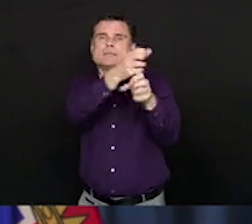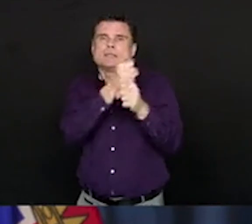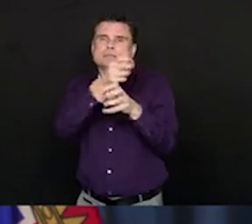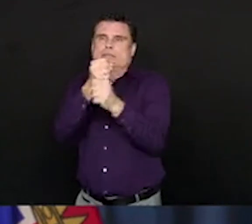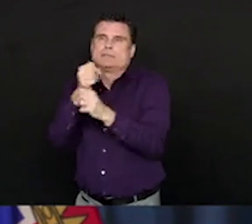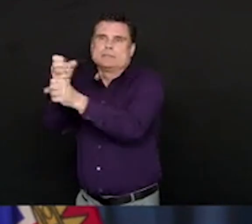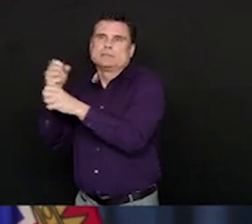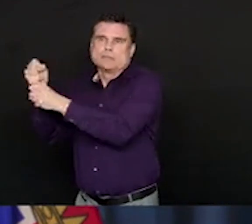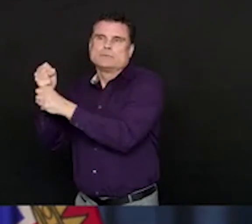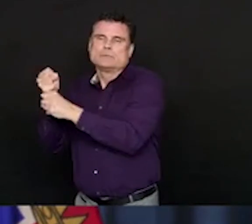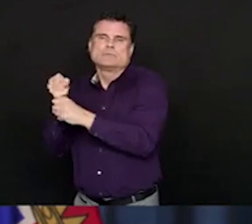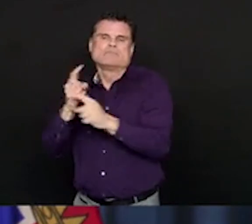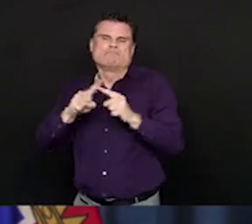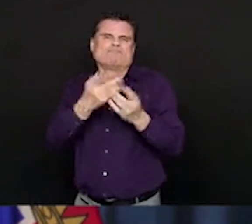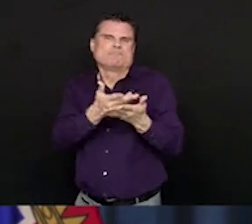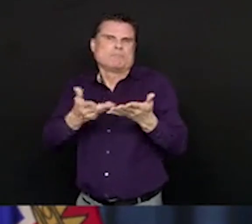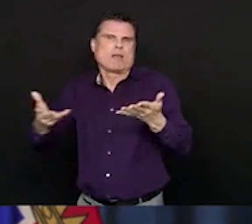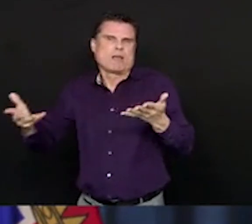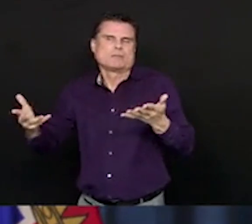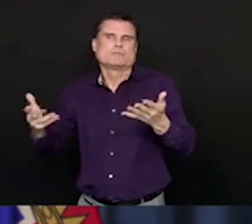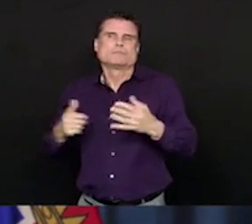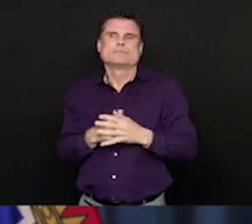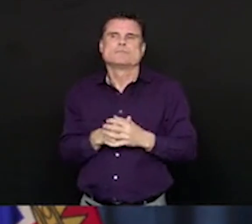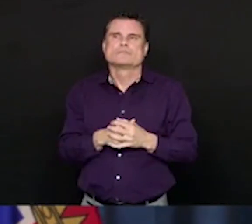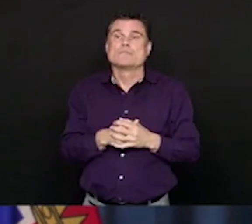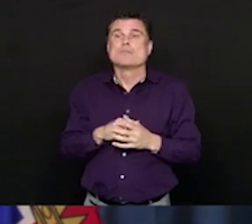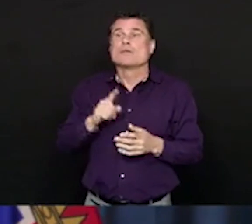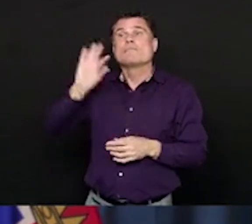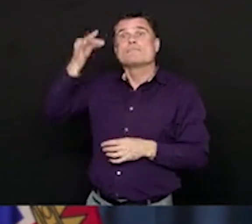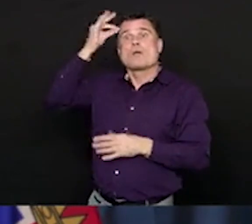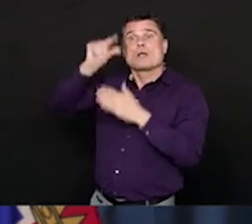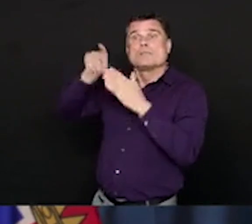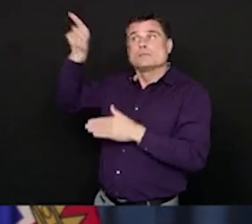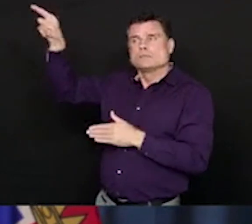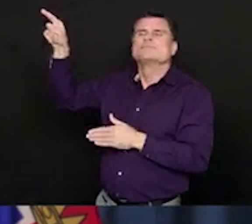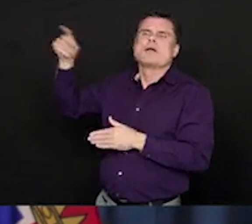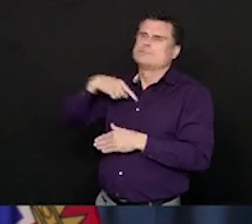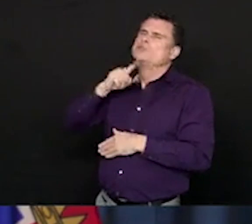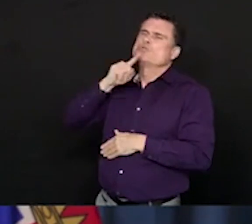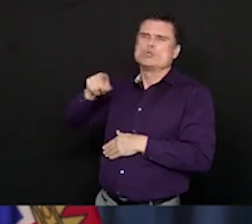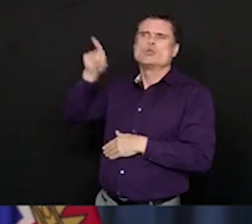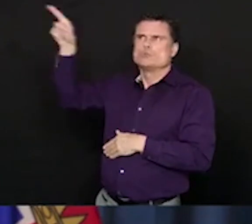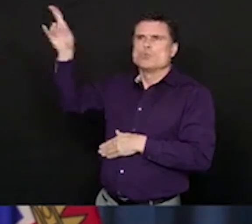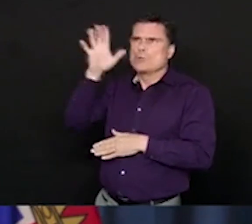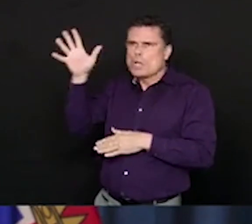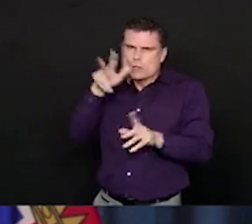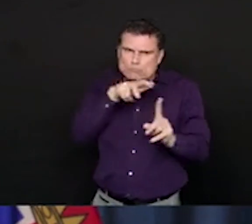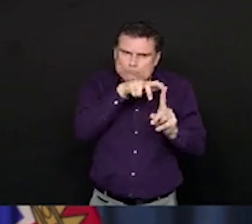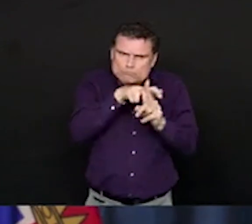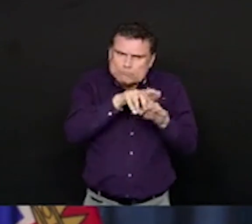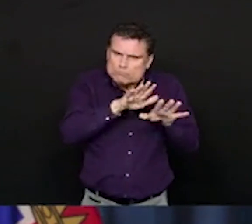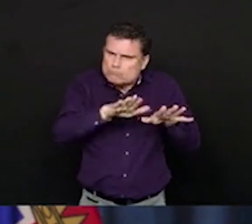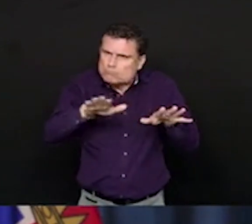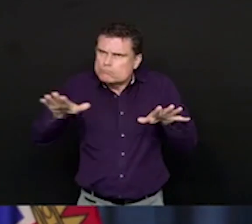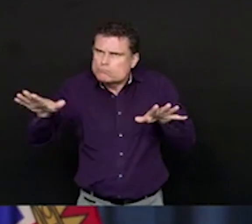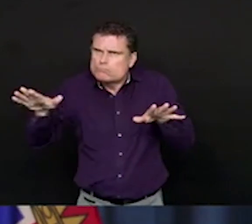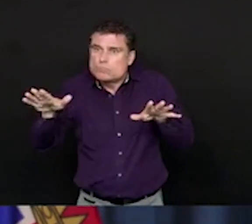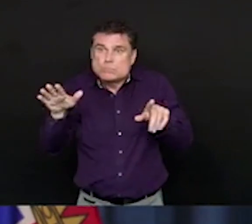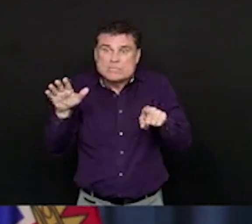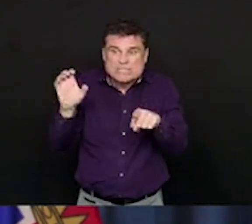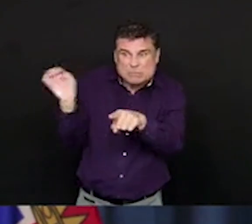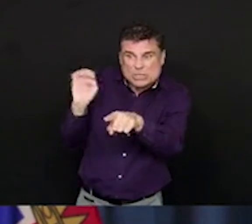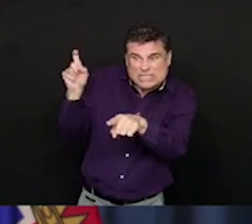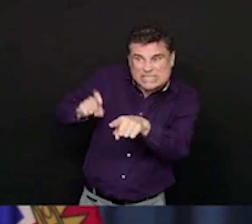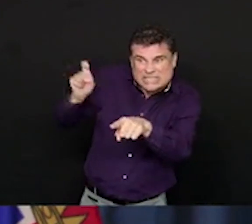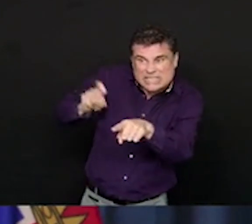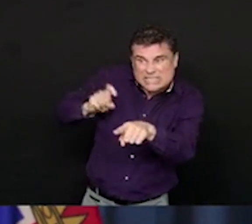that as well, that people who may have urgent need also get access. And so we've been working very closely on issues such as